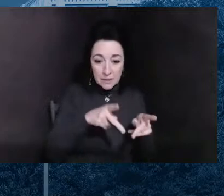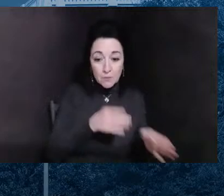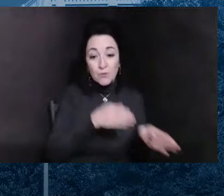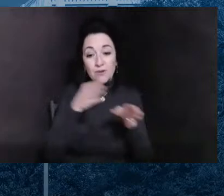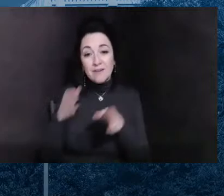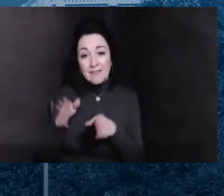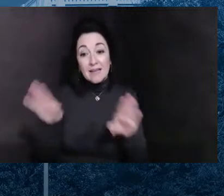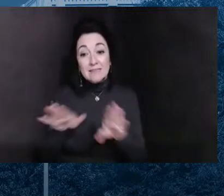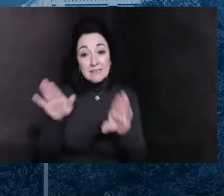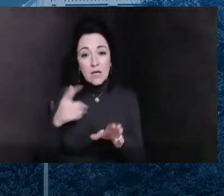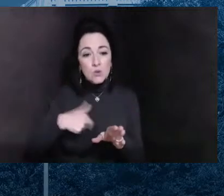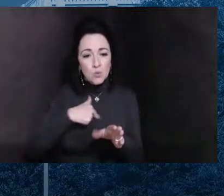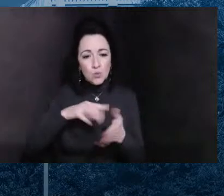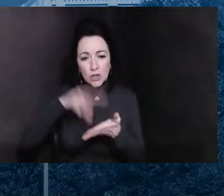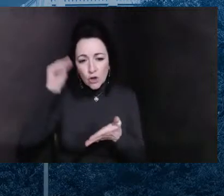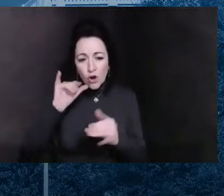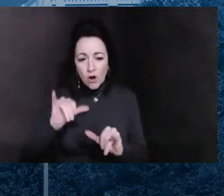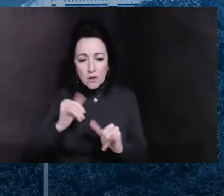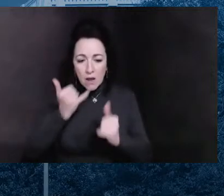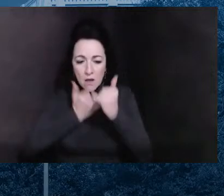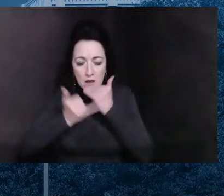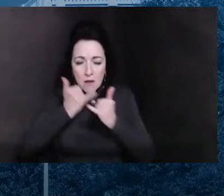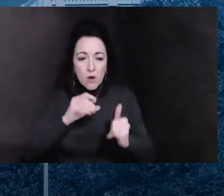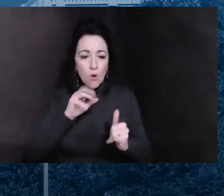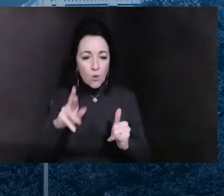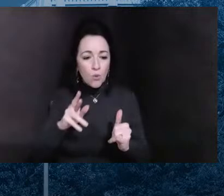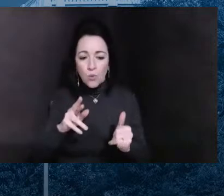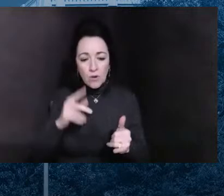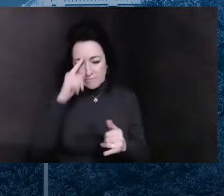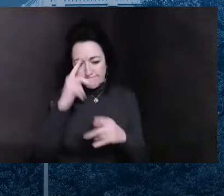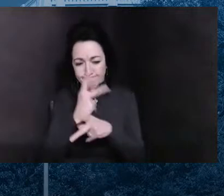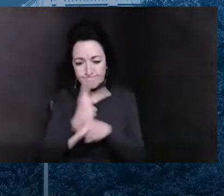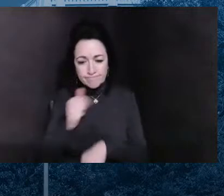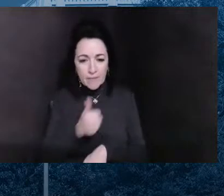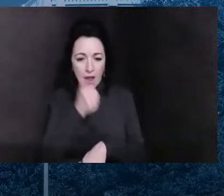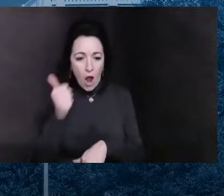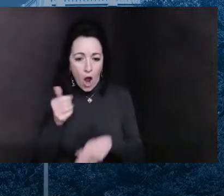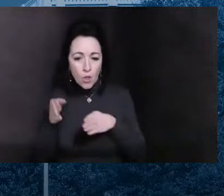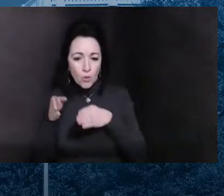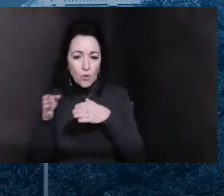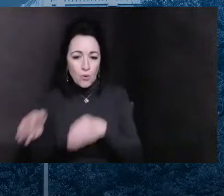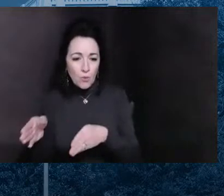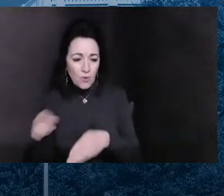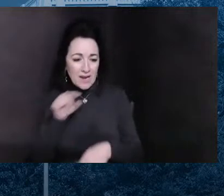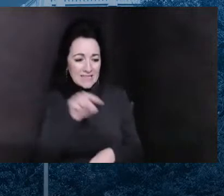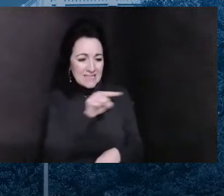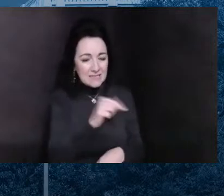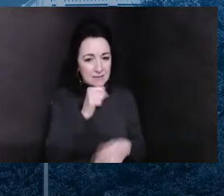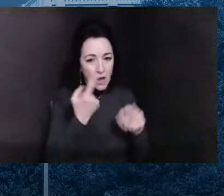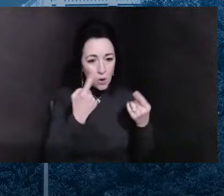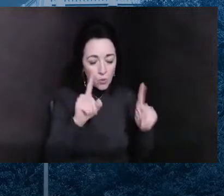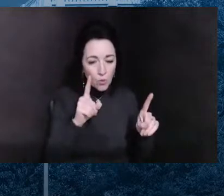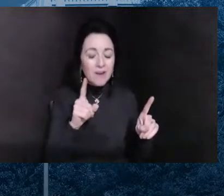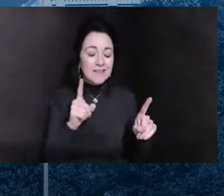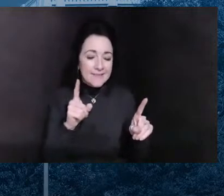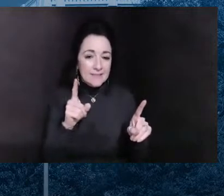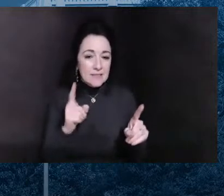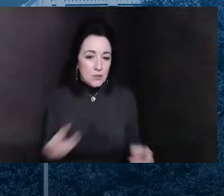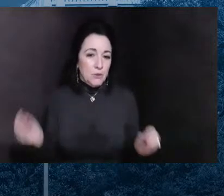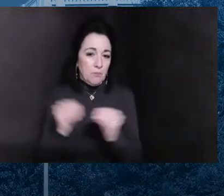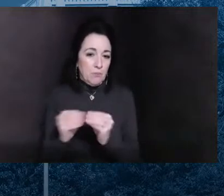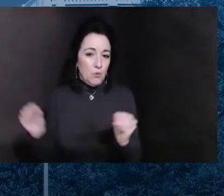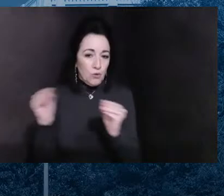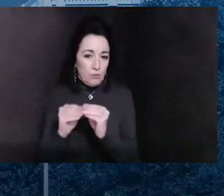of the challenges that we faced the day before and learned more about the needs of vaccinating,